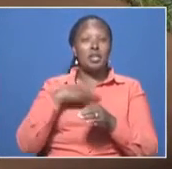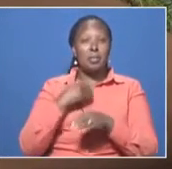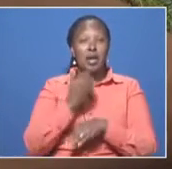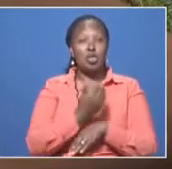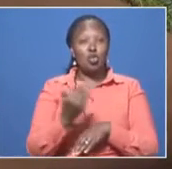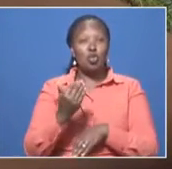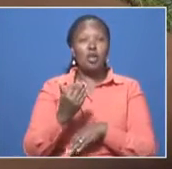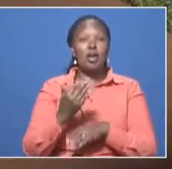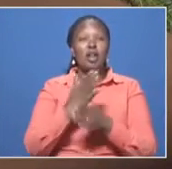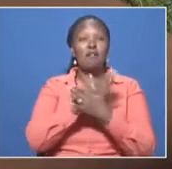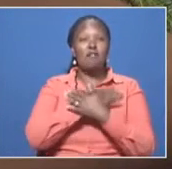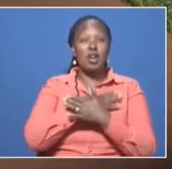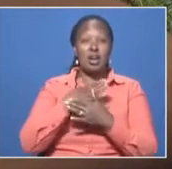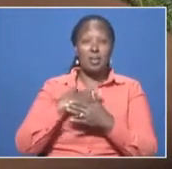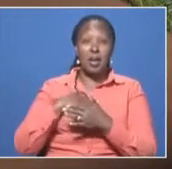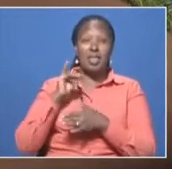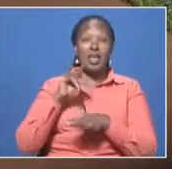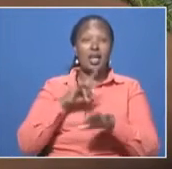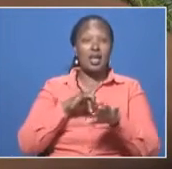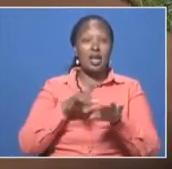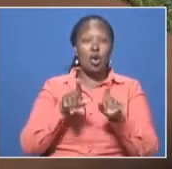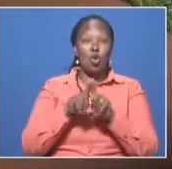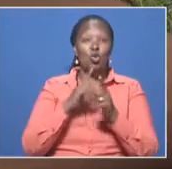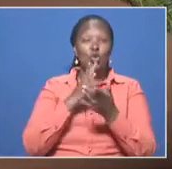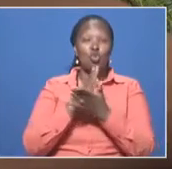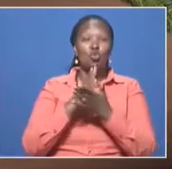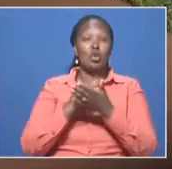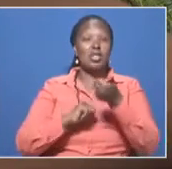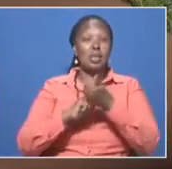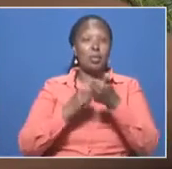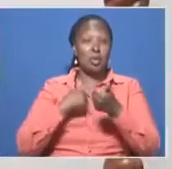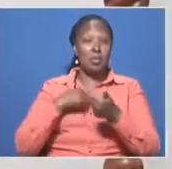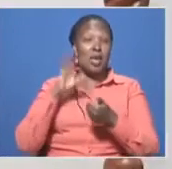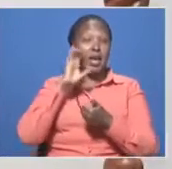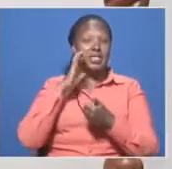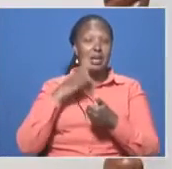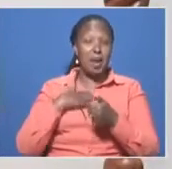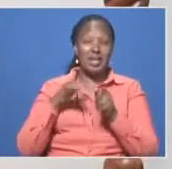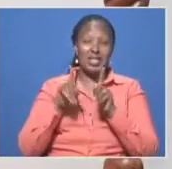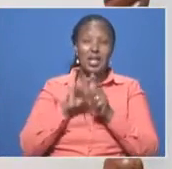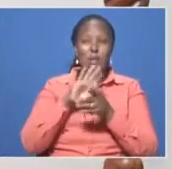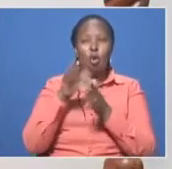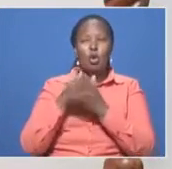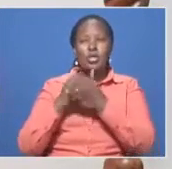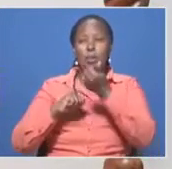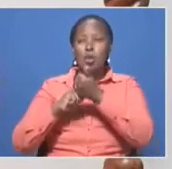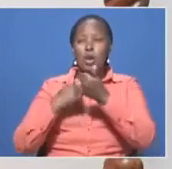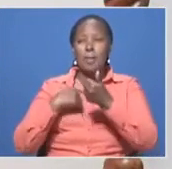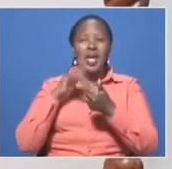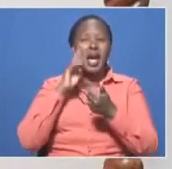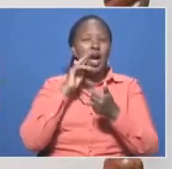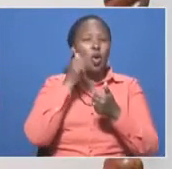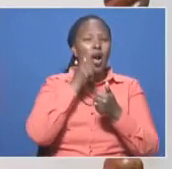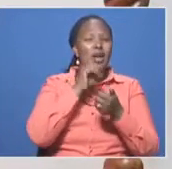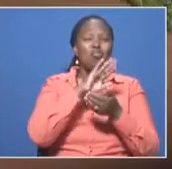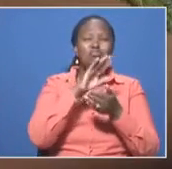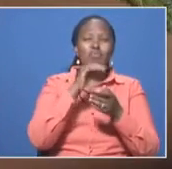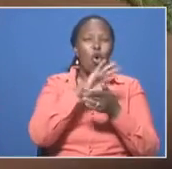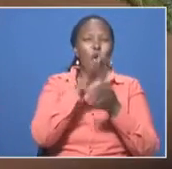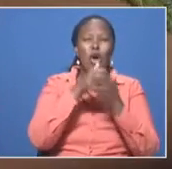My friend at the time were also very supportive. My cousins as well, and uncles and aunts. Everybody